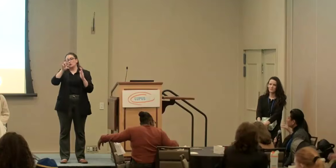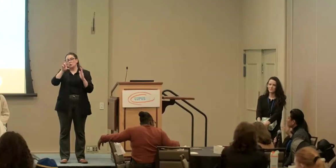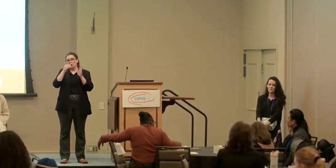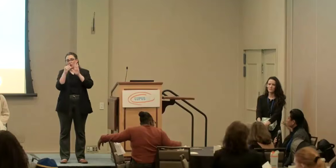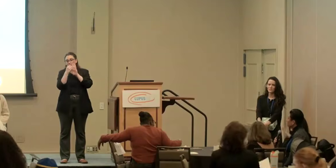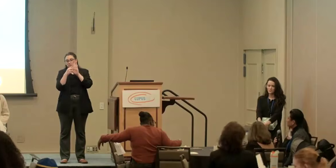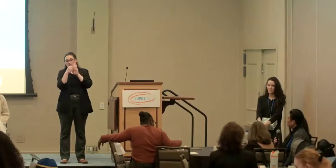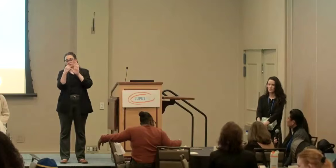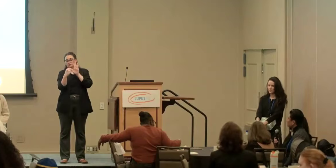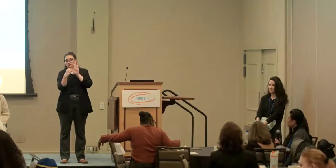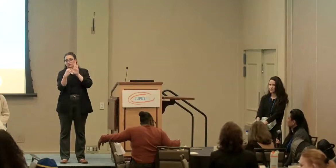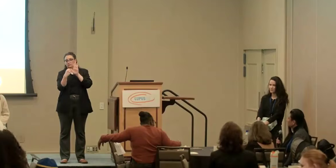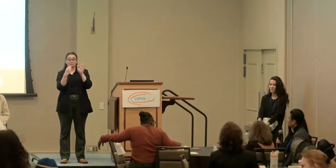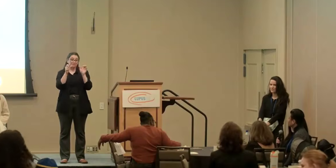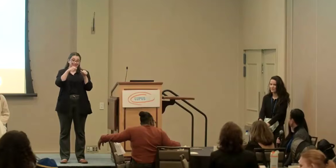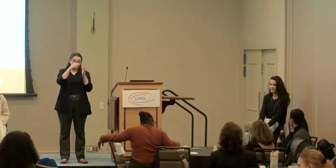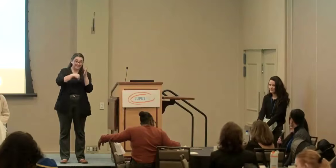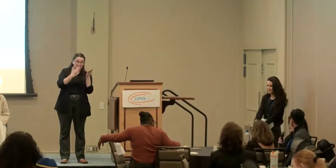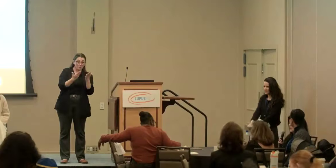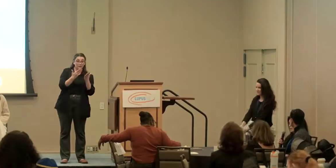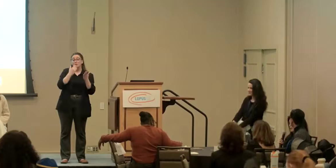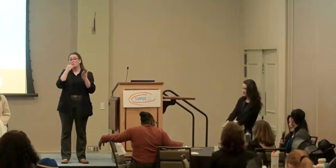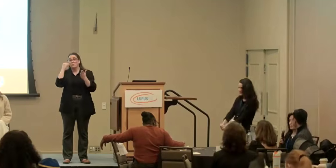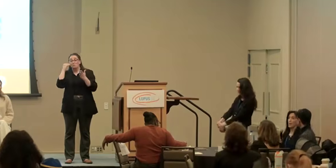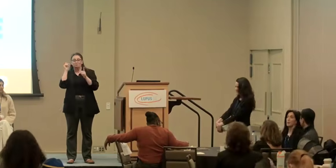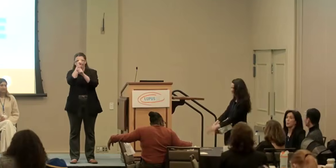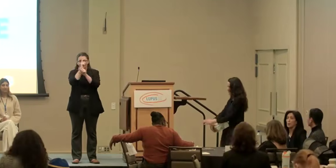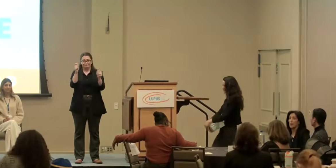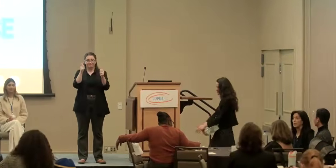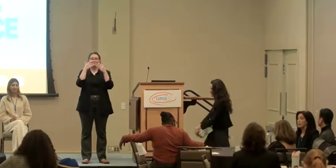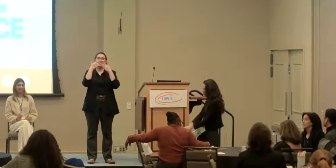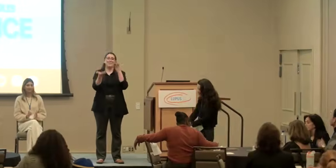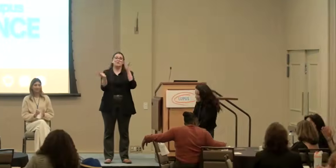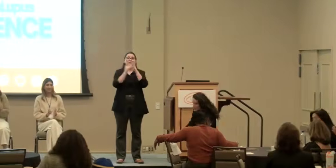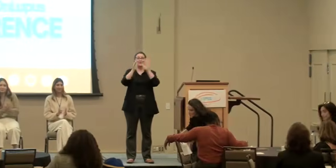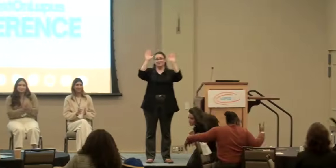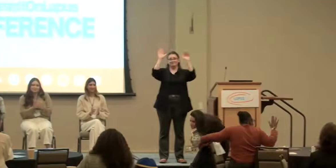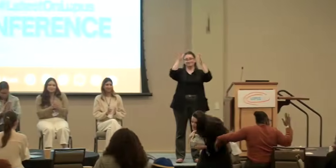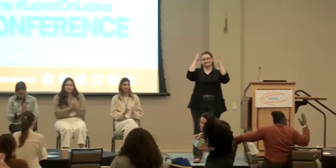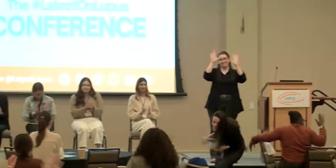code, do it at home, do it here, however you'd like. Thanks again, everybody. Have a great weekend.